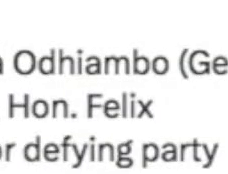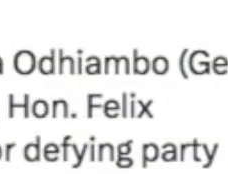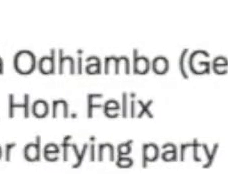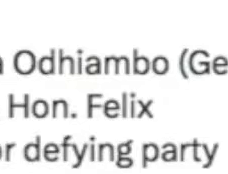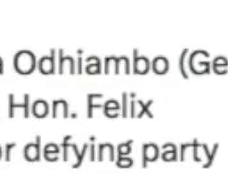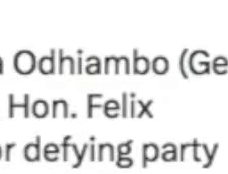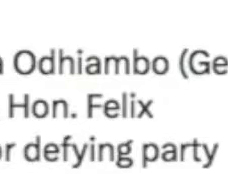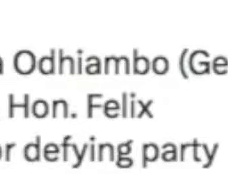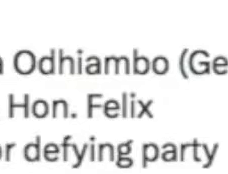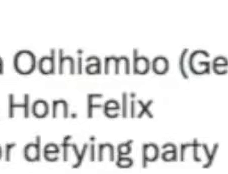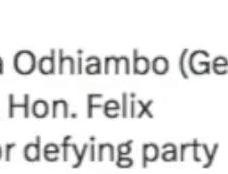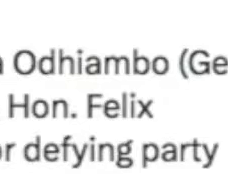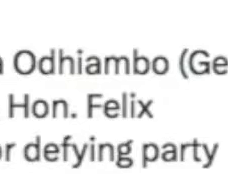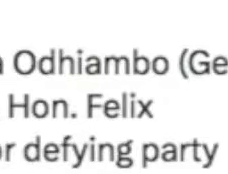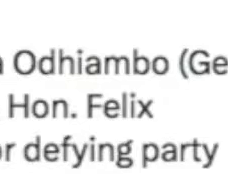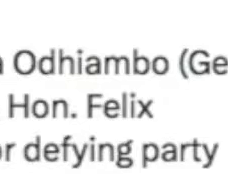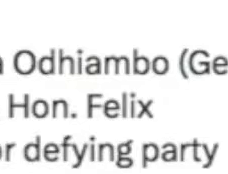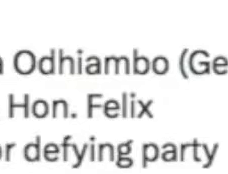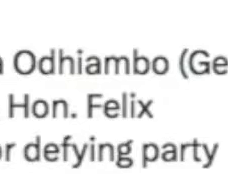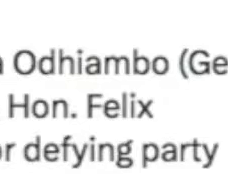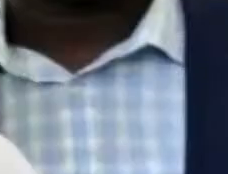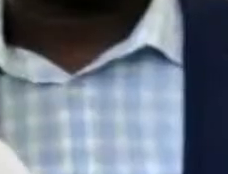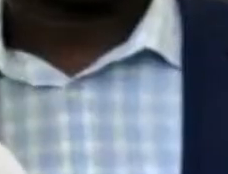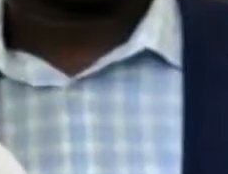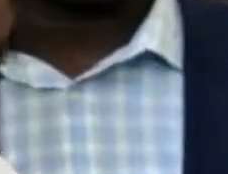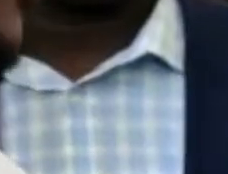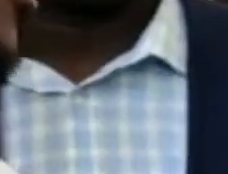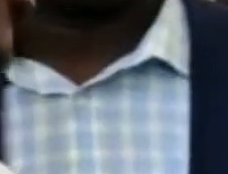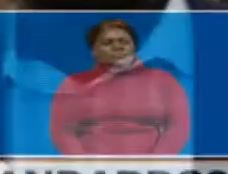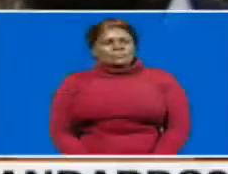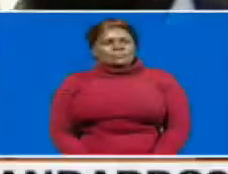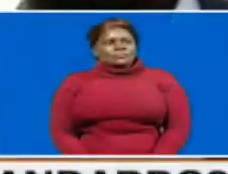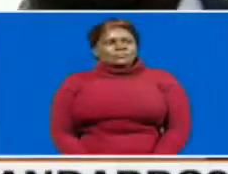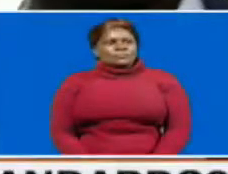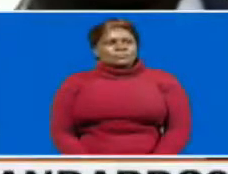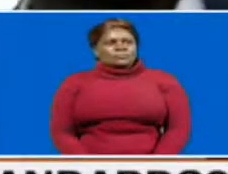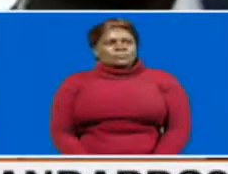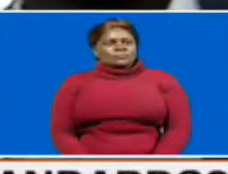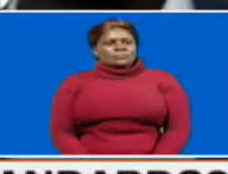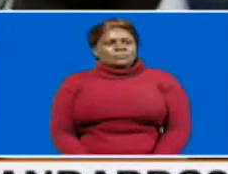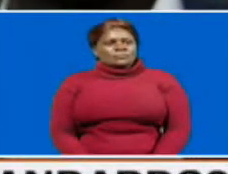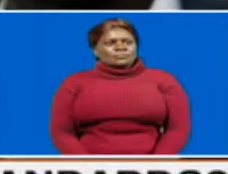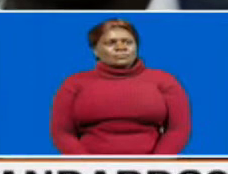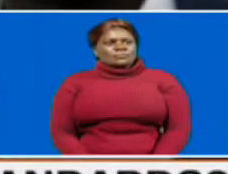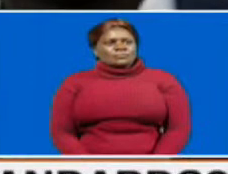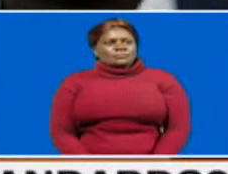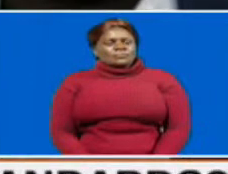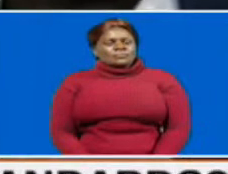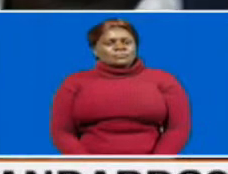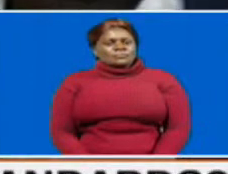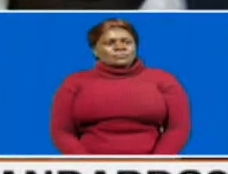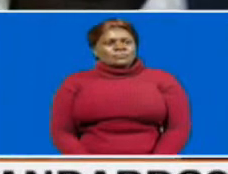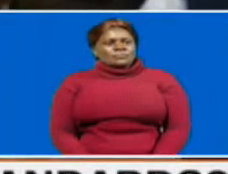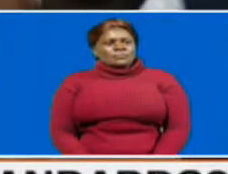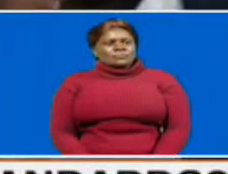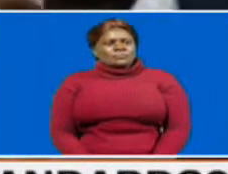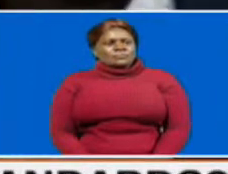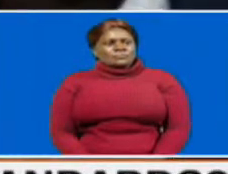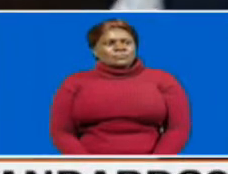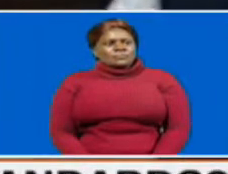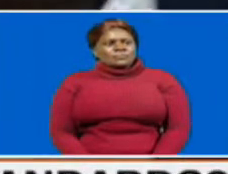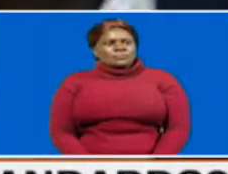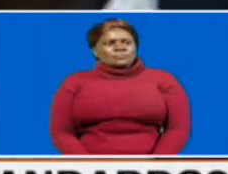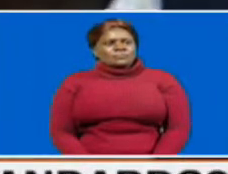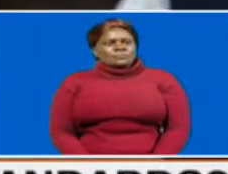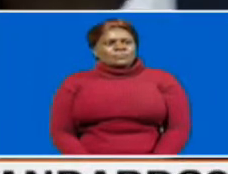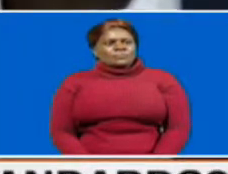make and that he will continue working with the president. You know very well what I've done for the party myself, what we've, the